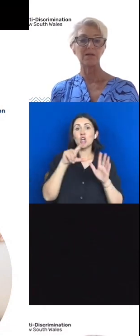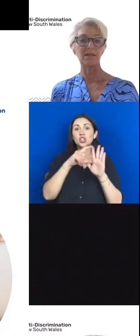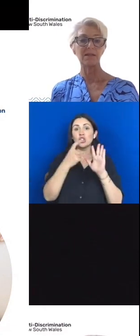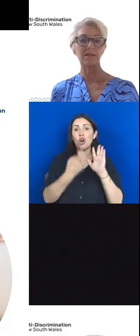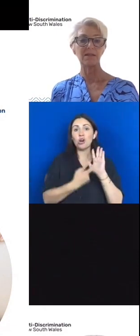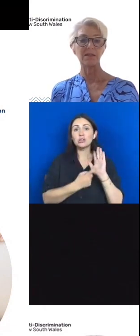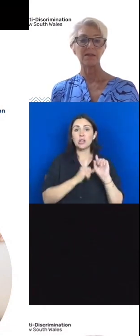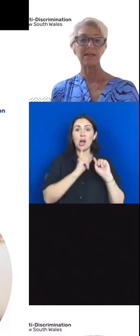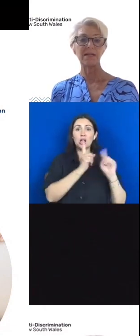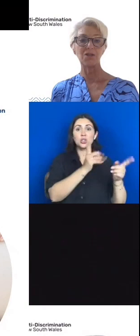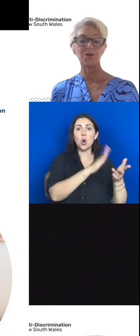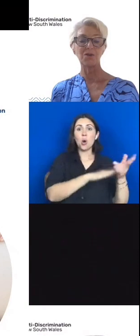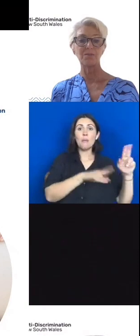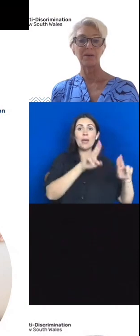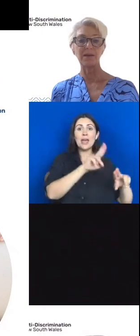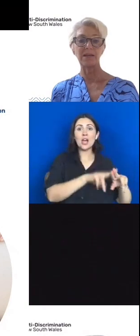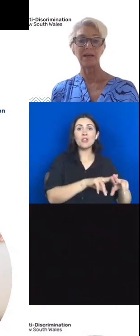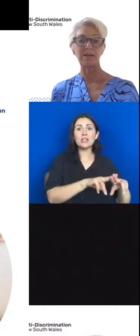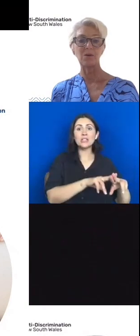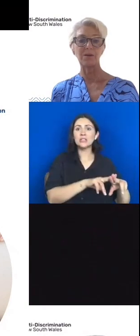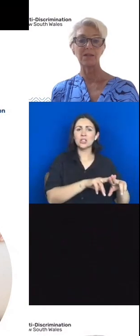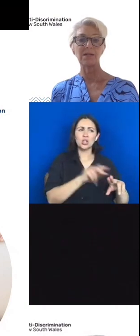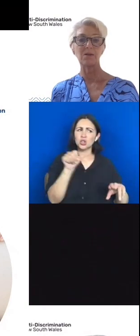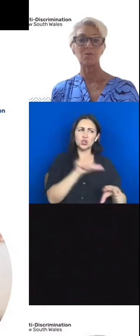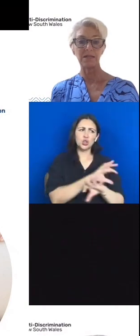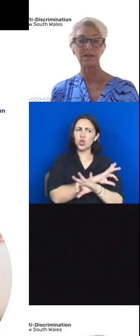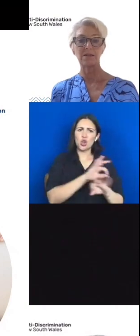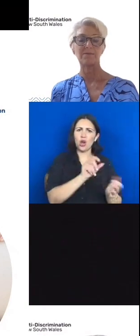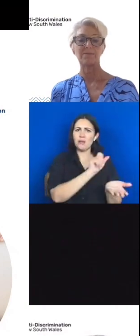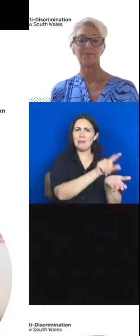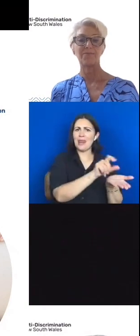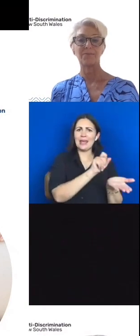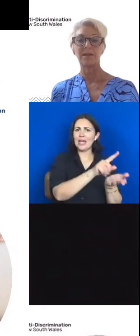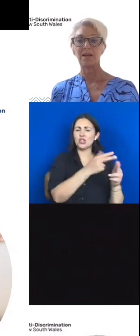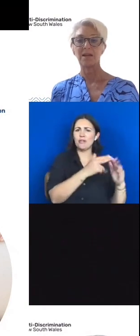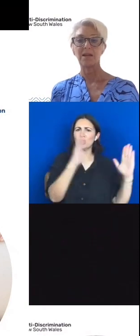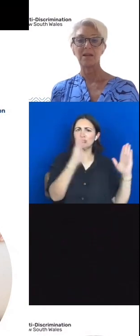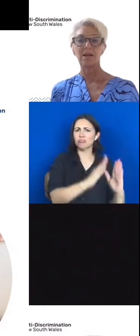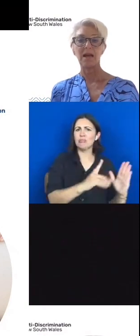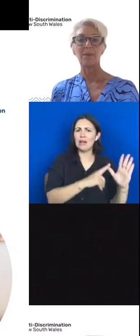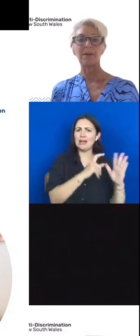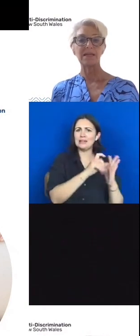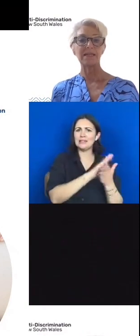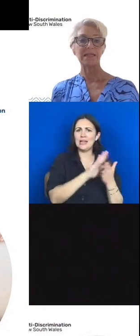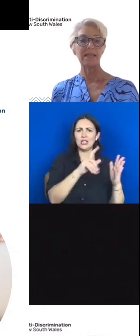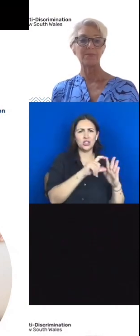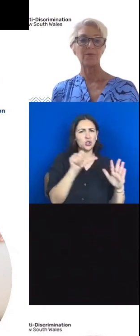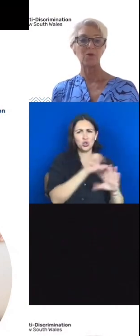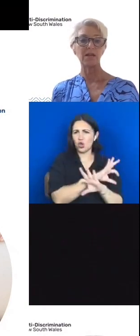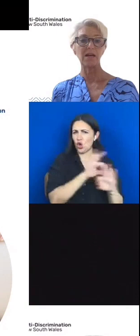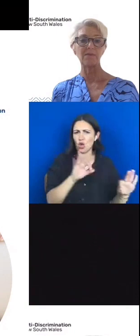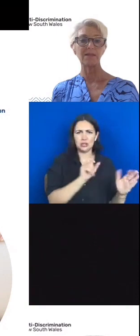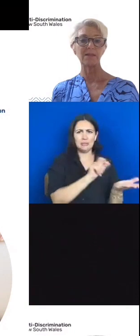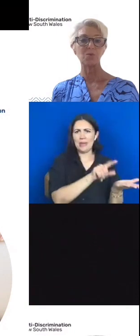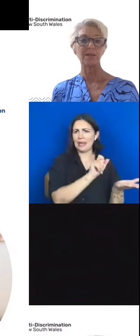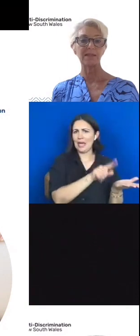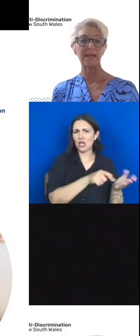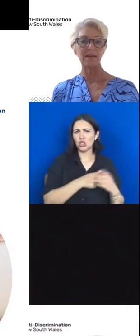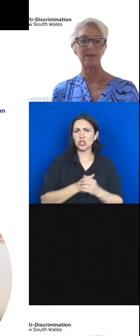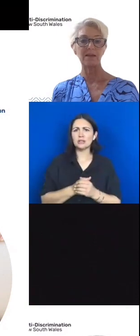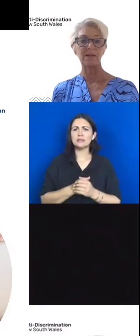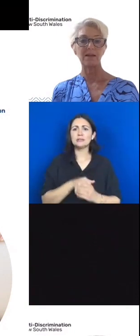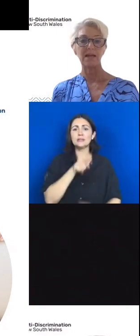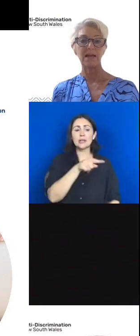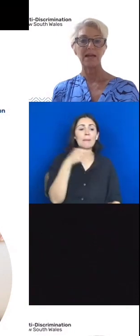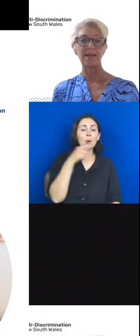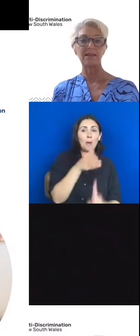his parents that he shouldn't be medicated with Ritalin. Emil attends before and after school